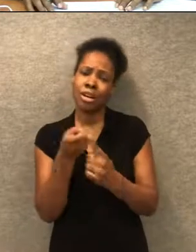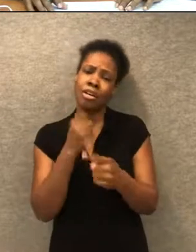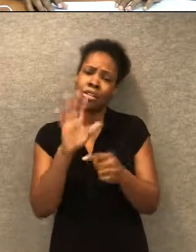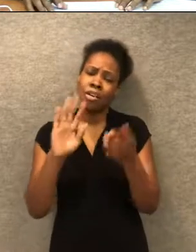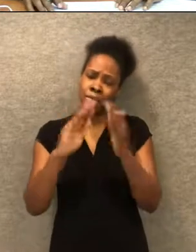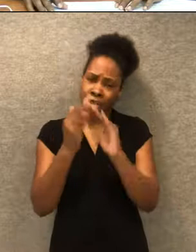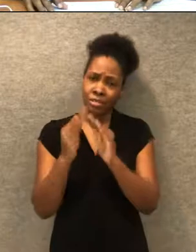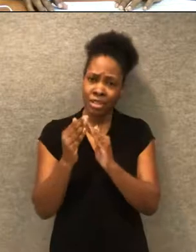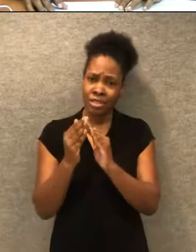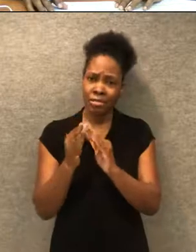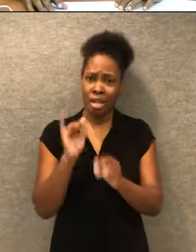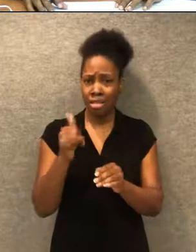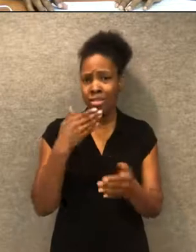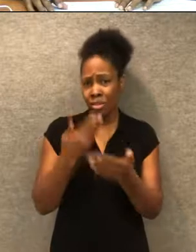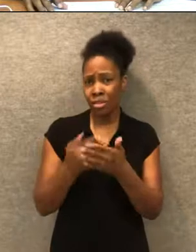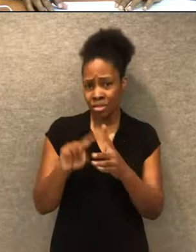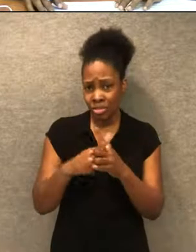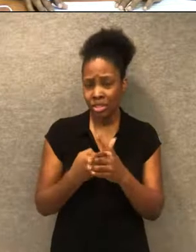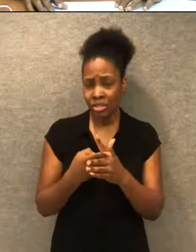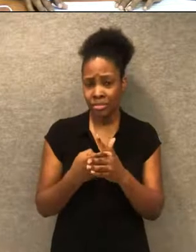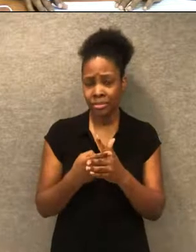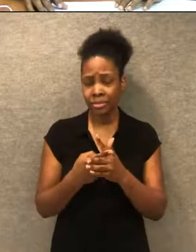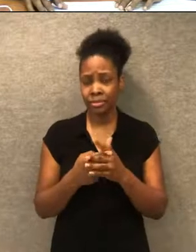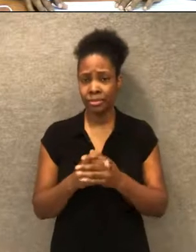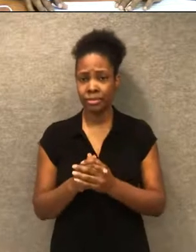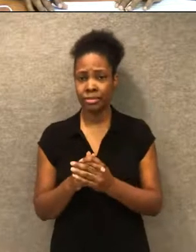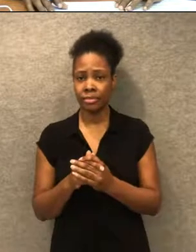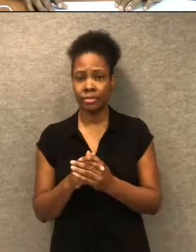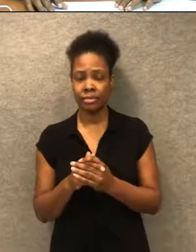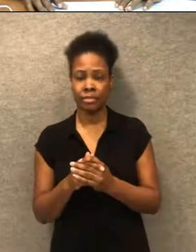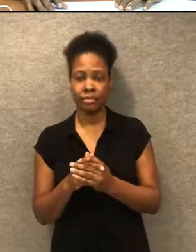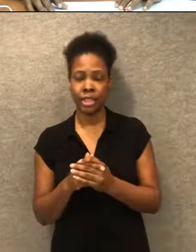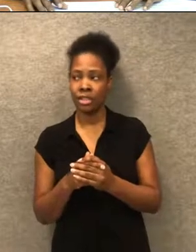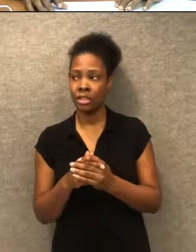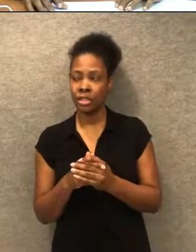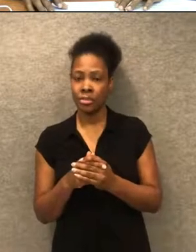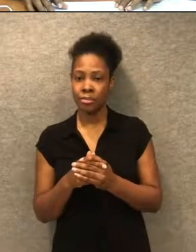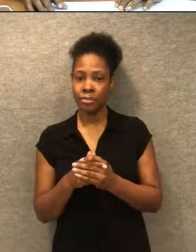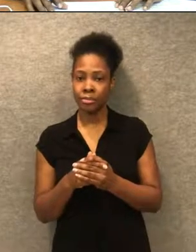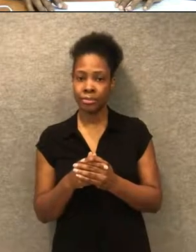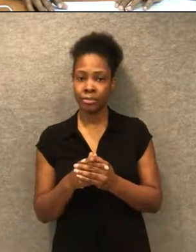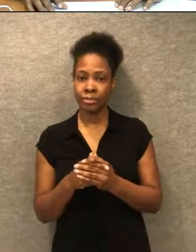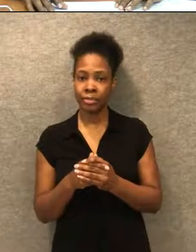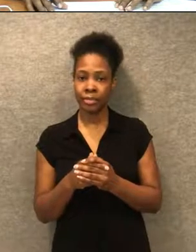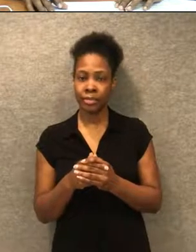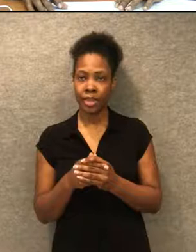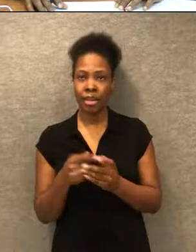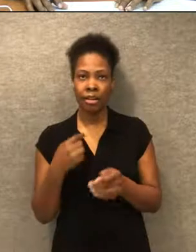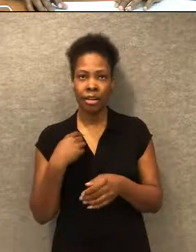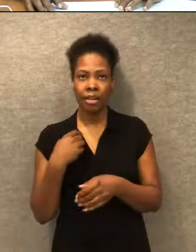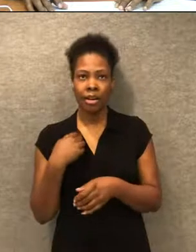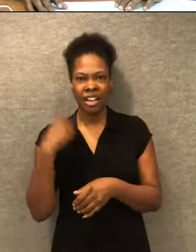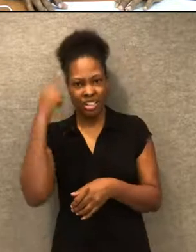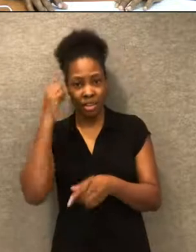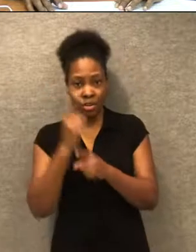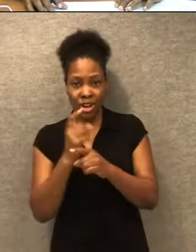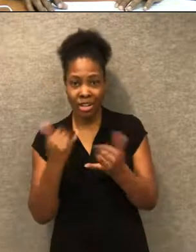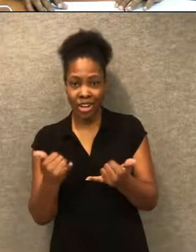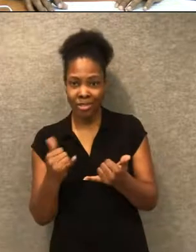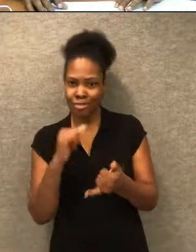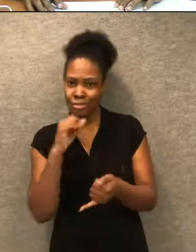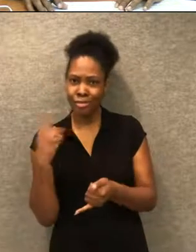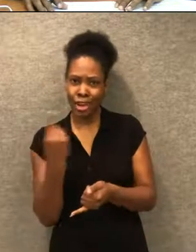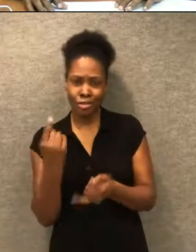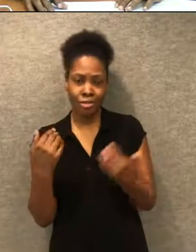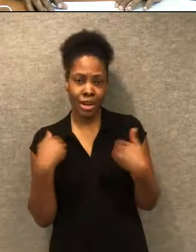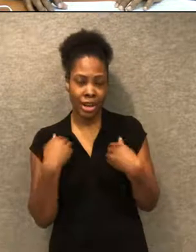start. I think especially in our current environment, so not only do we have this COVID-19 pandemic, but we are in